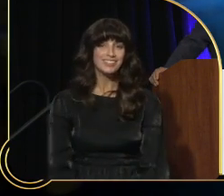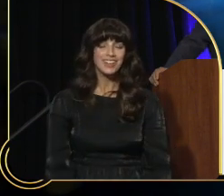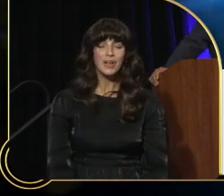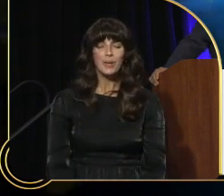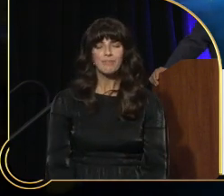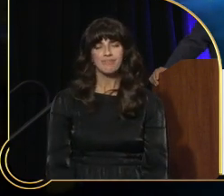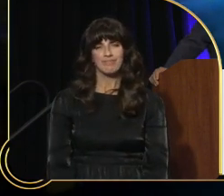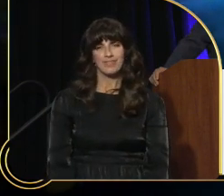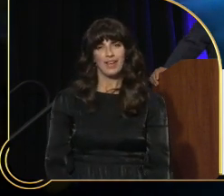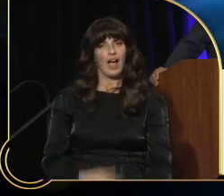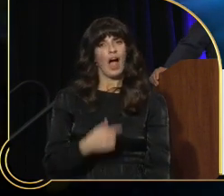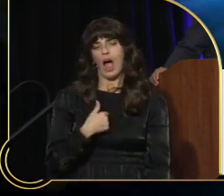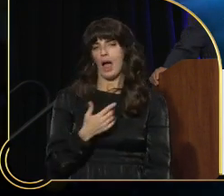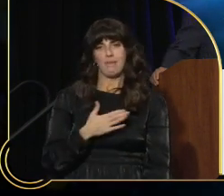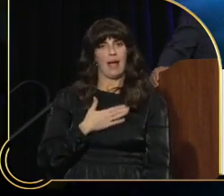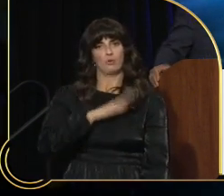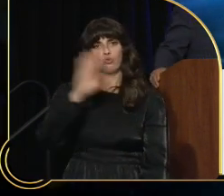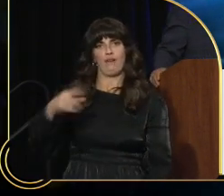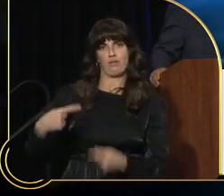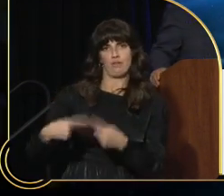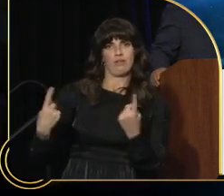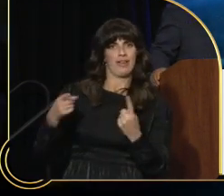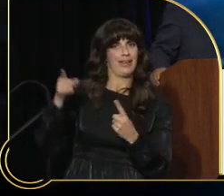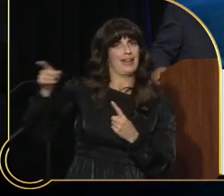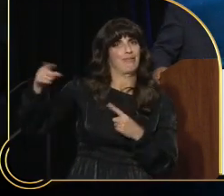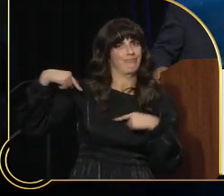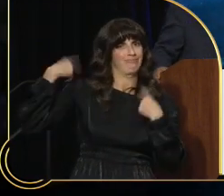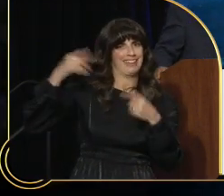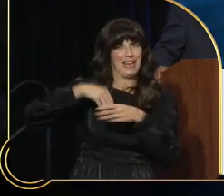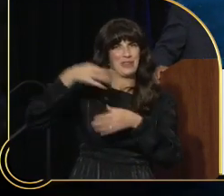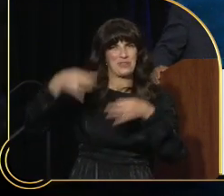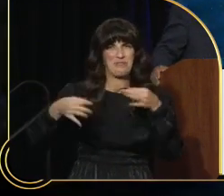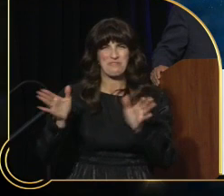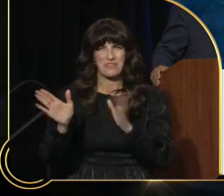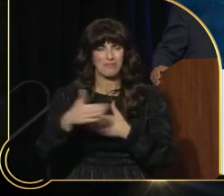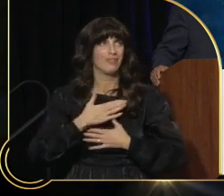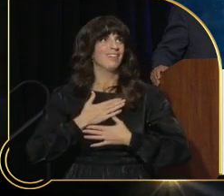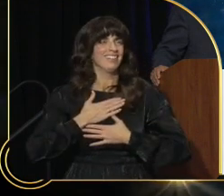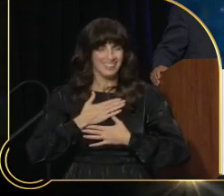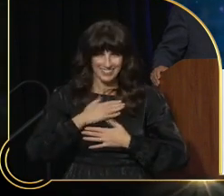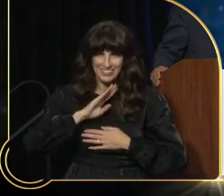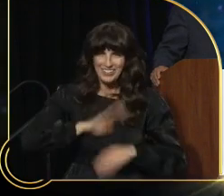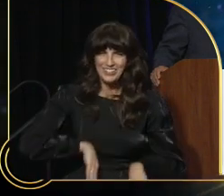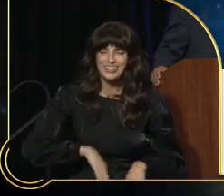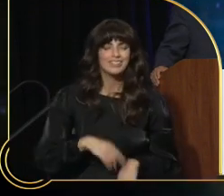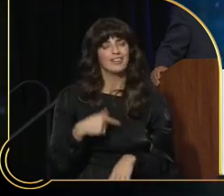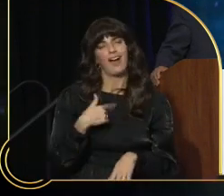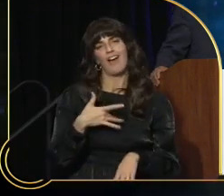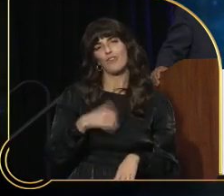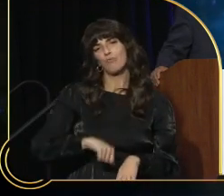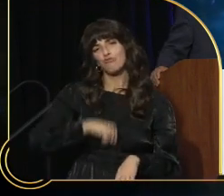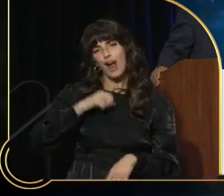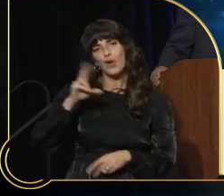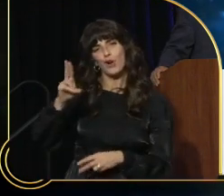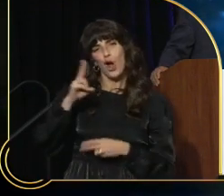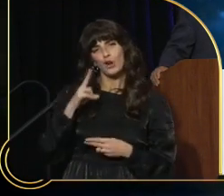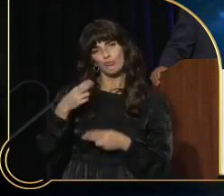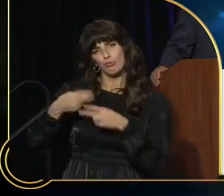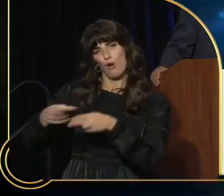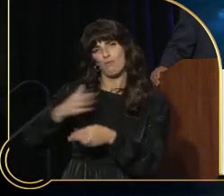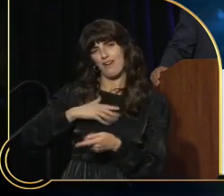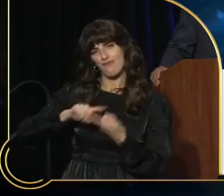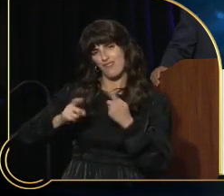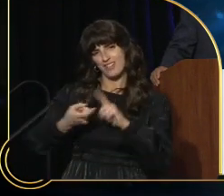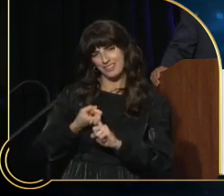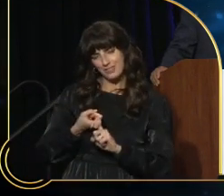to have been his adversary in the course of my legal career. And I'm very proud and honored to be able to call him my friend